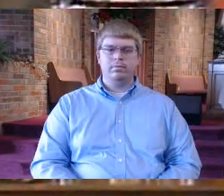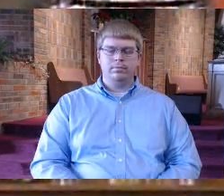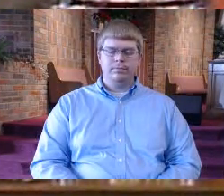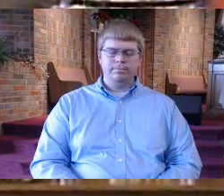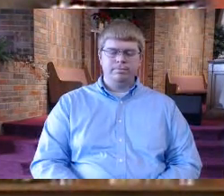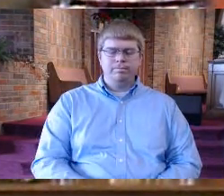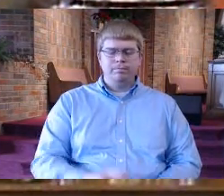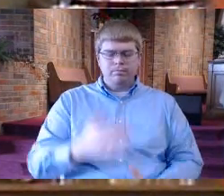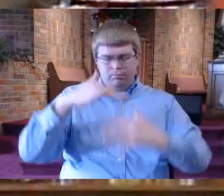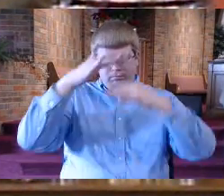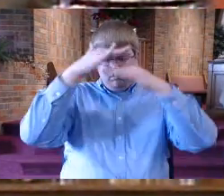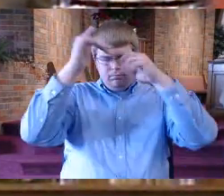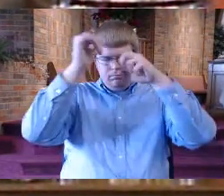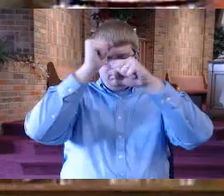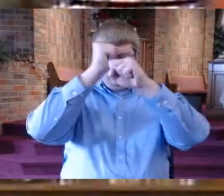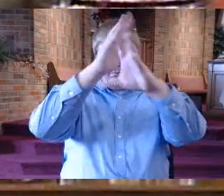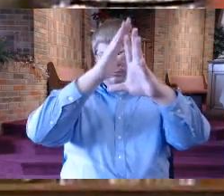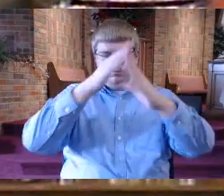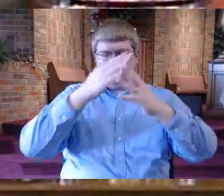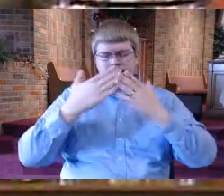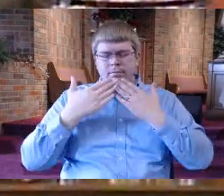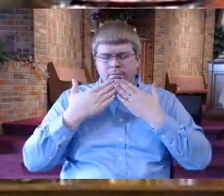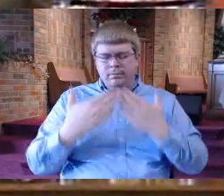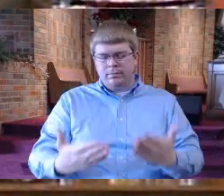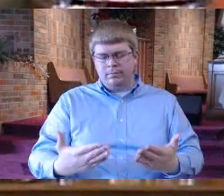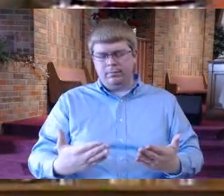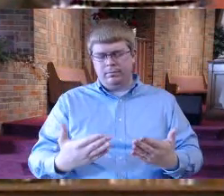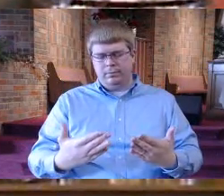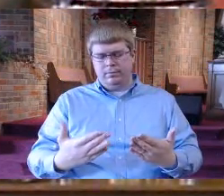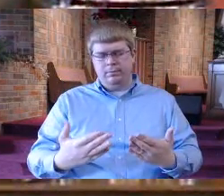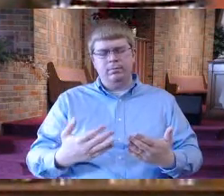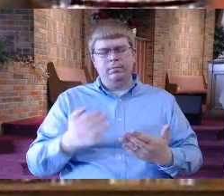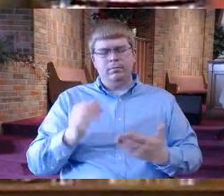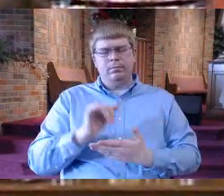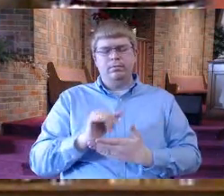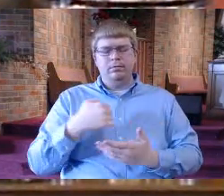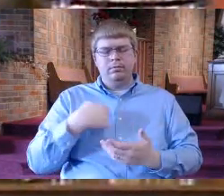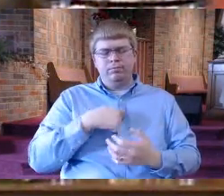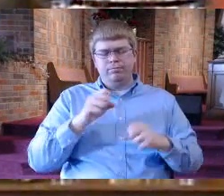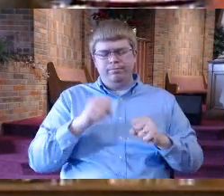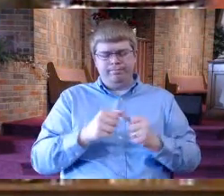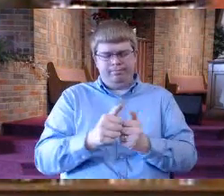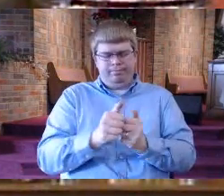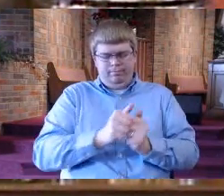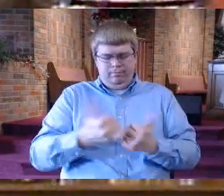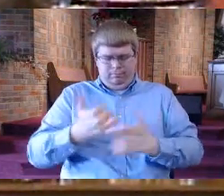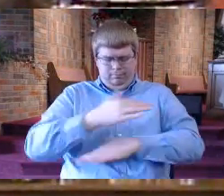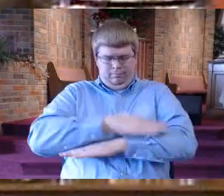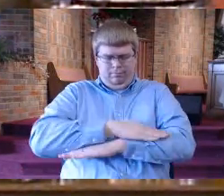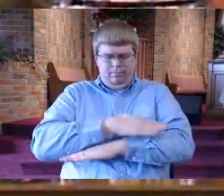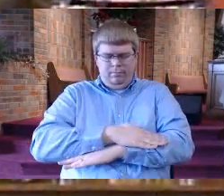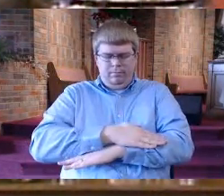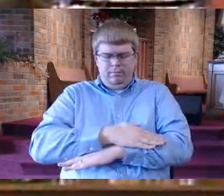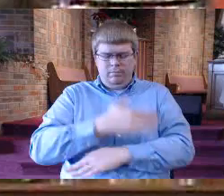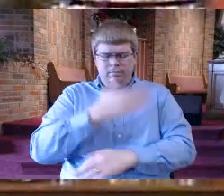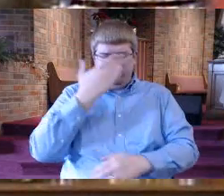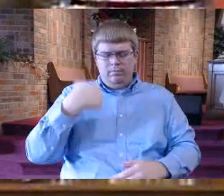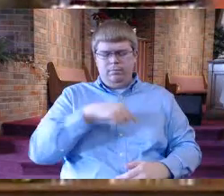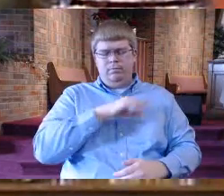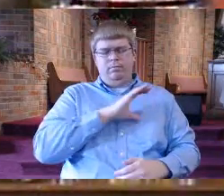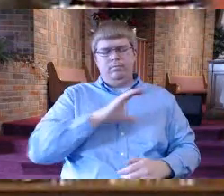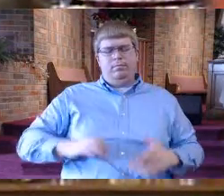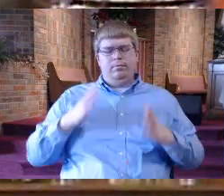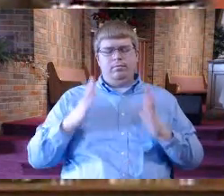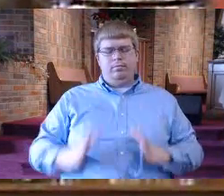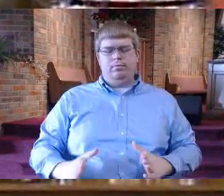Dear Heavenly Father, we thank you for being able to gather around this table as Christians. Lord, we thank you